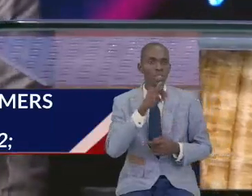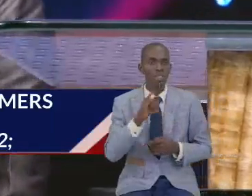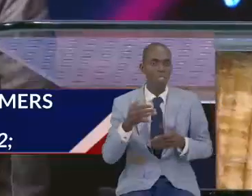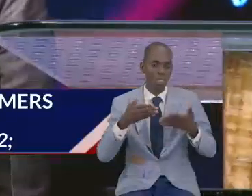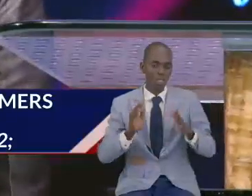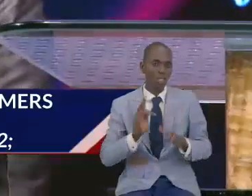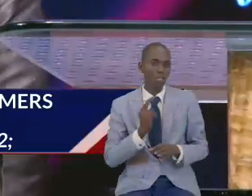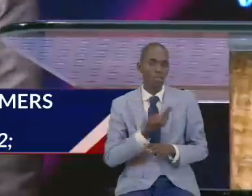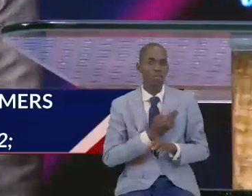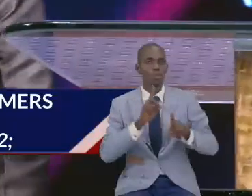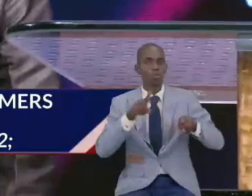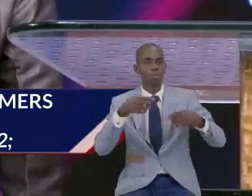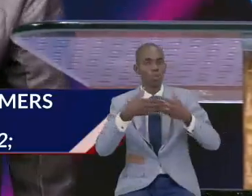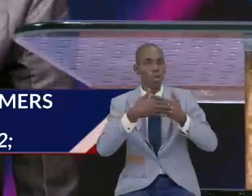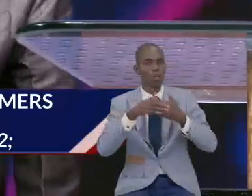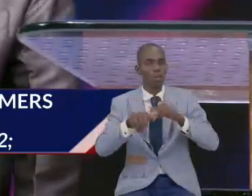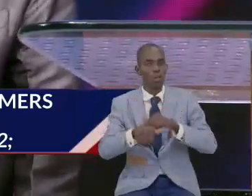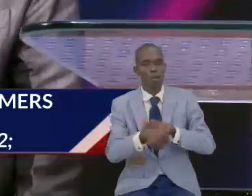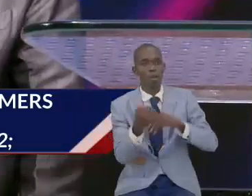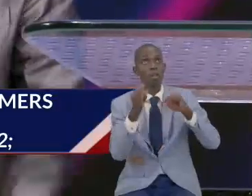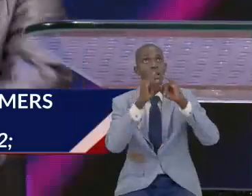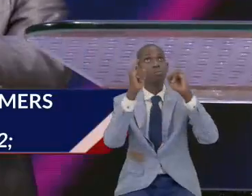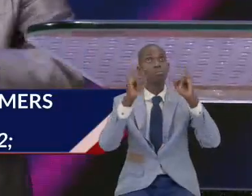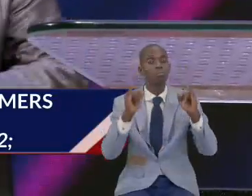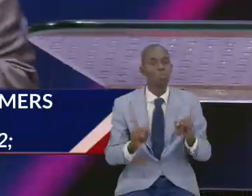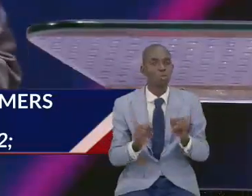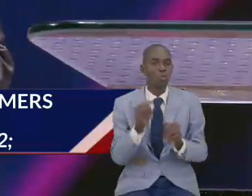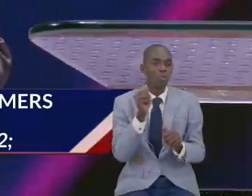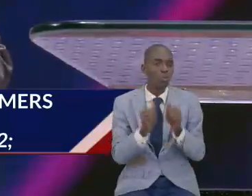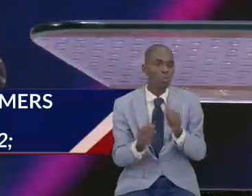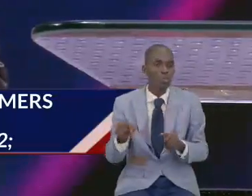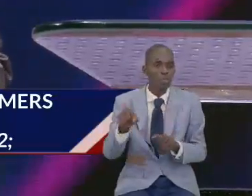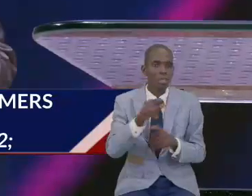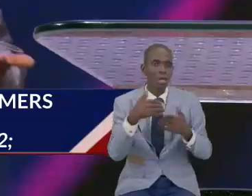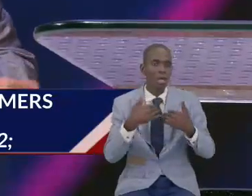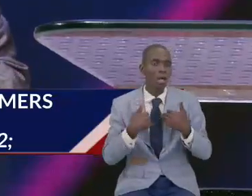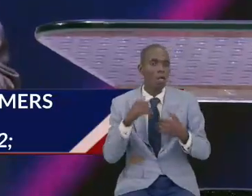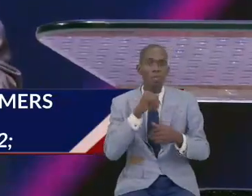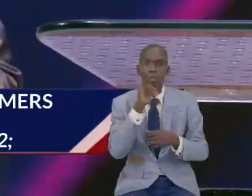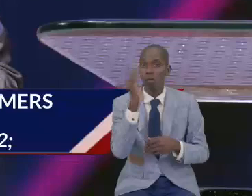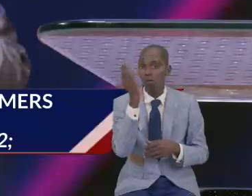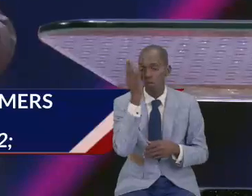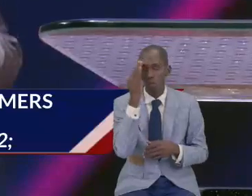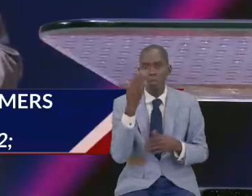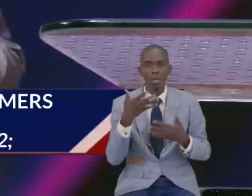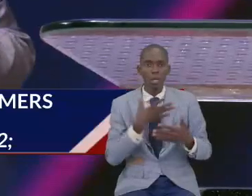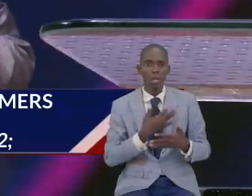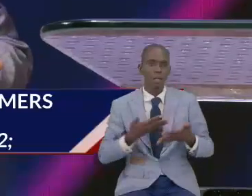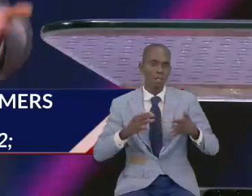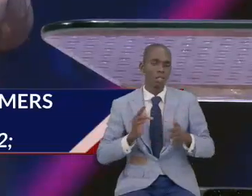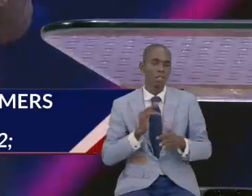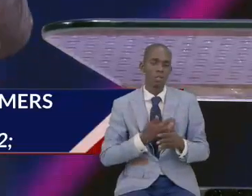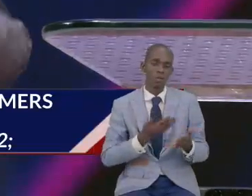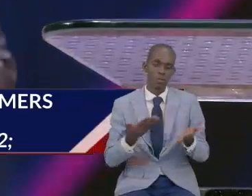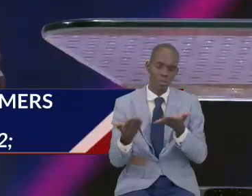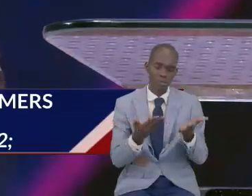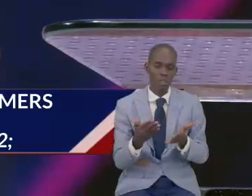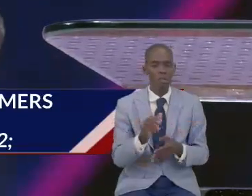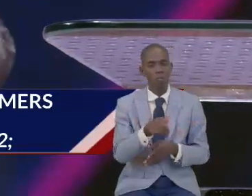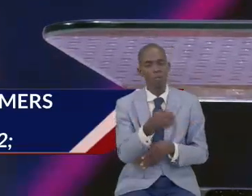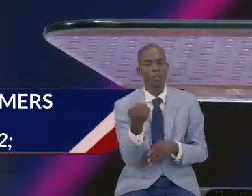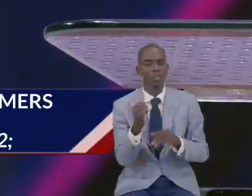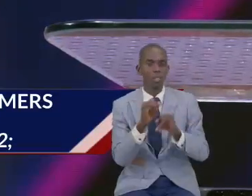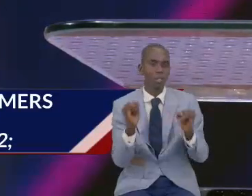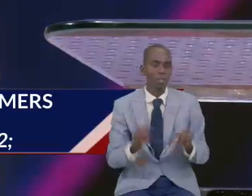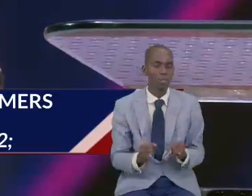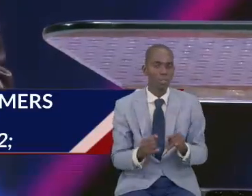us go after other gods which thou hast not known, and let us serve them.